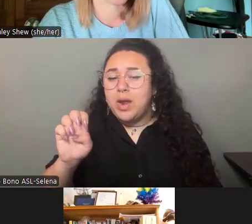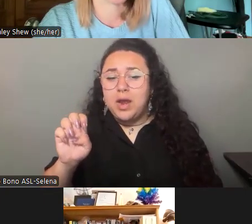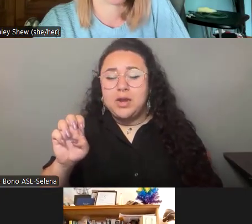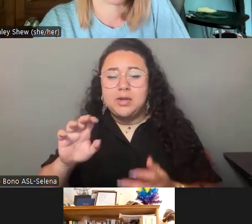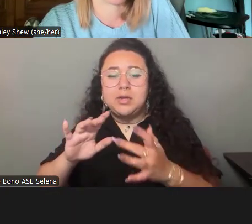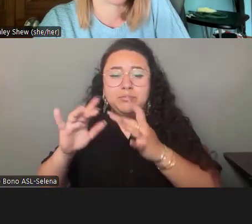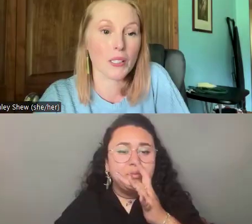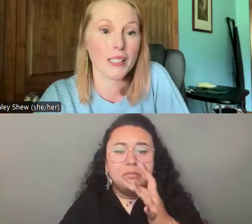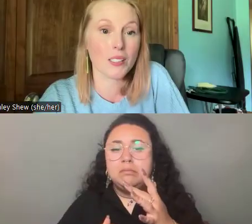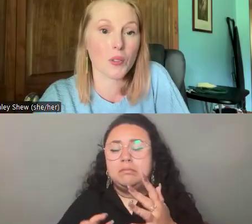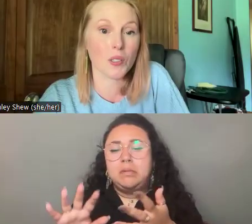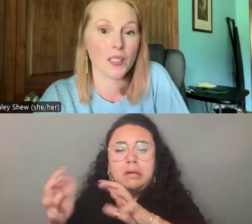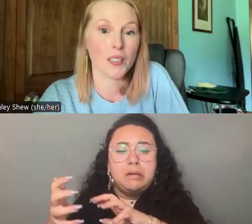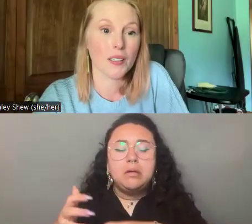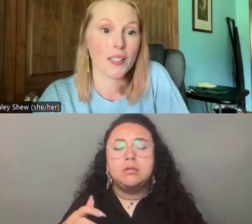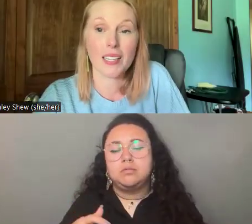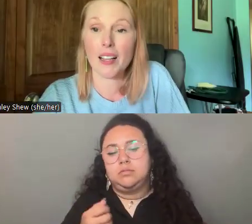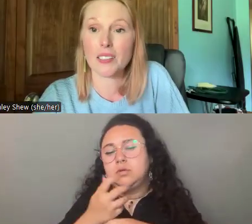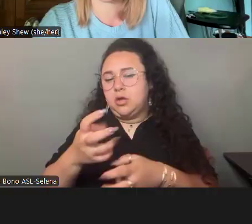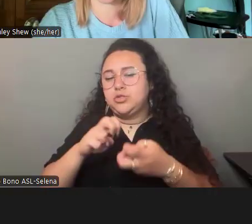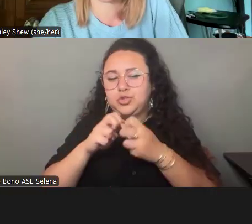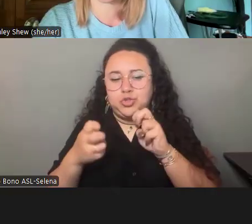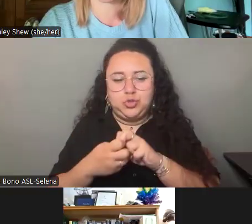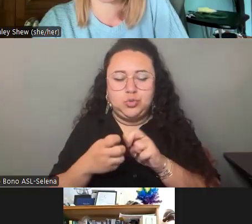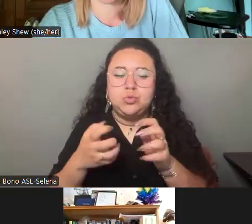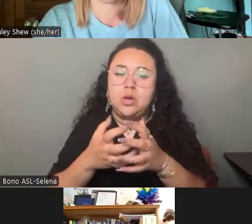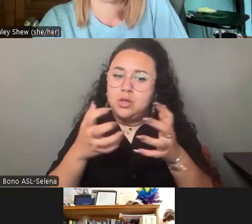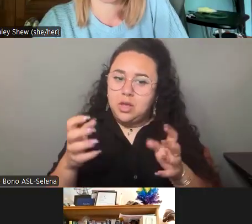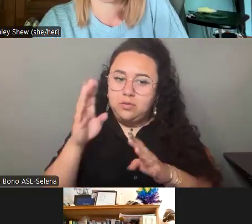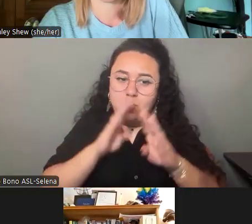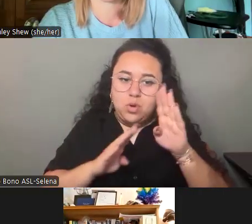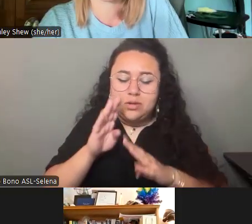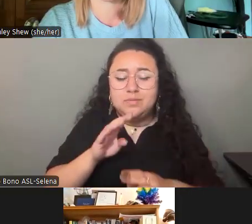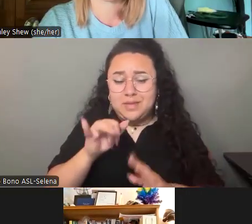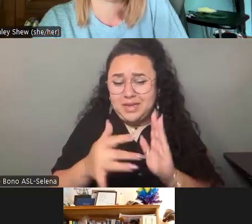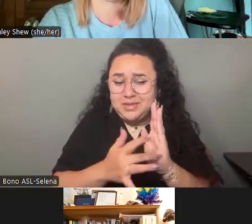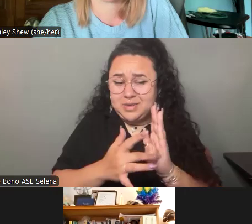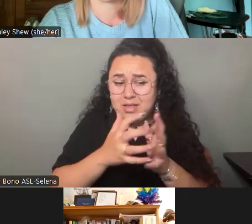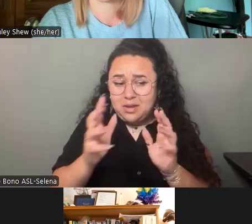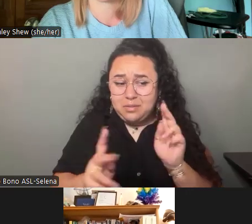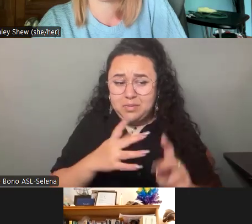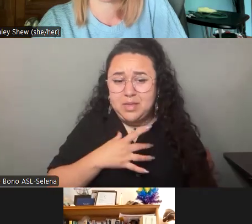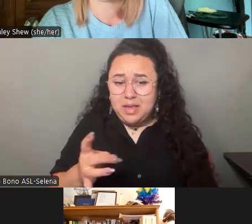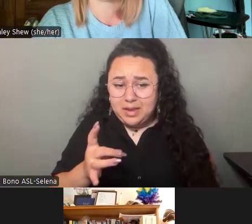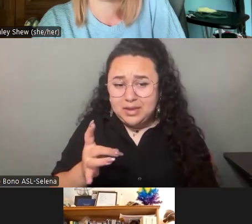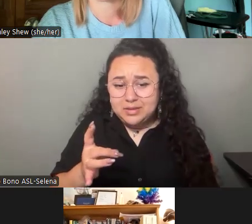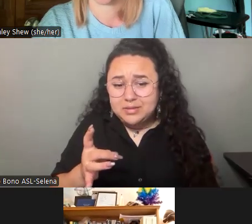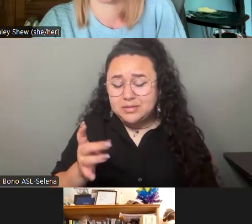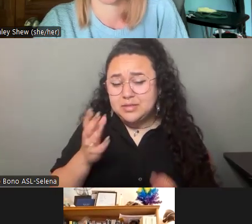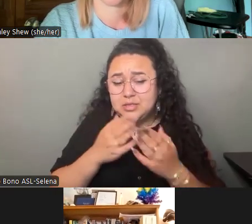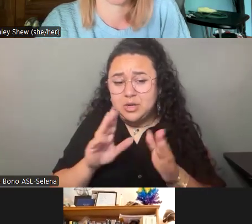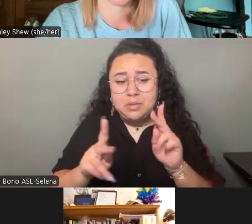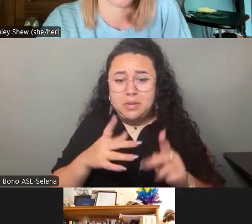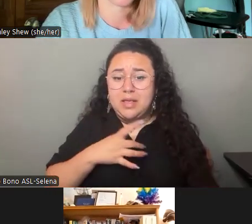and should present particular worries. And this is for a technology a lot of disabled people like. People in general like the